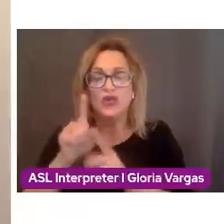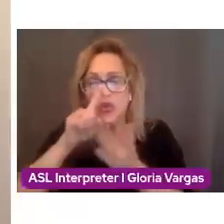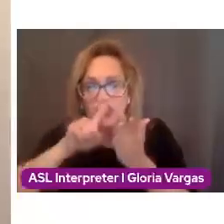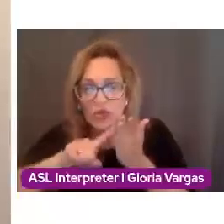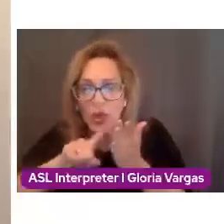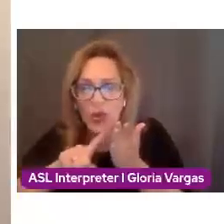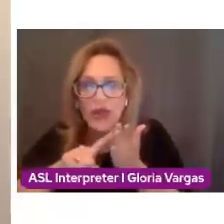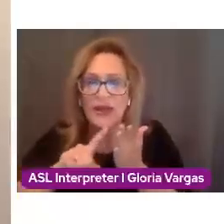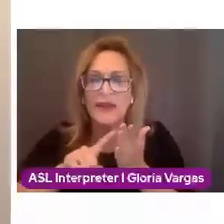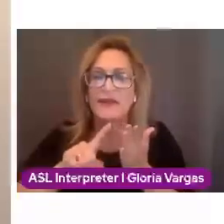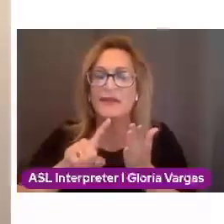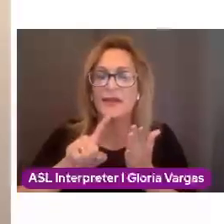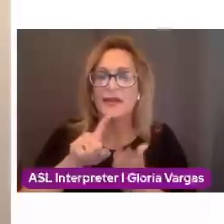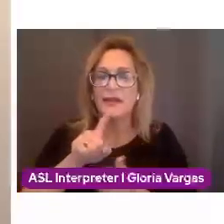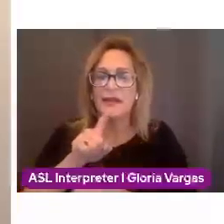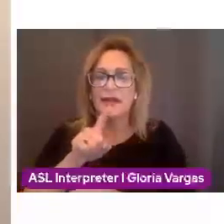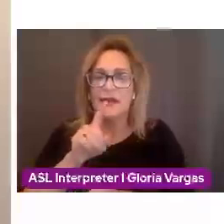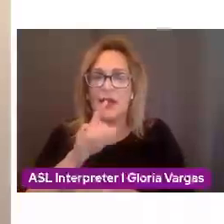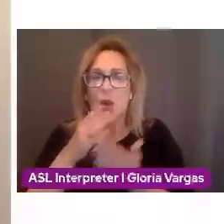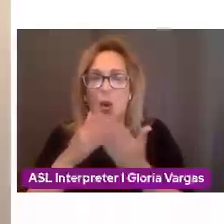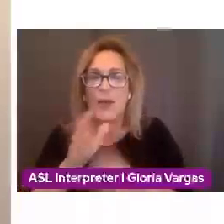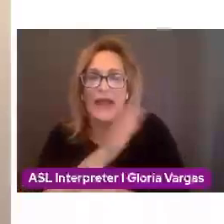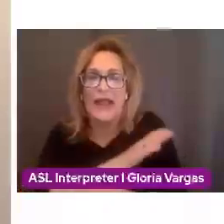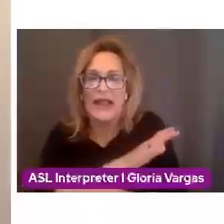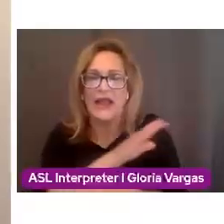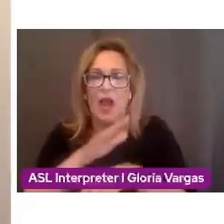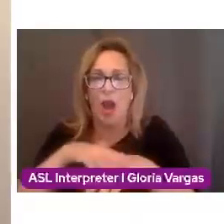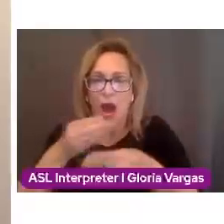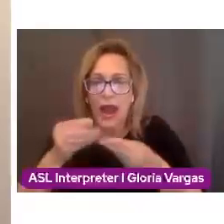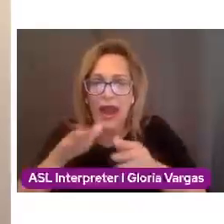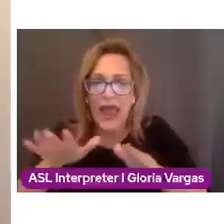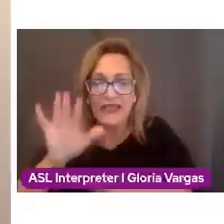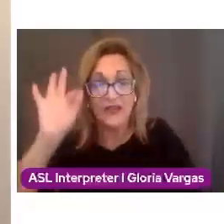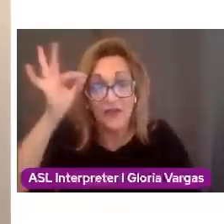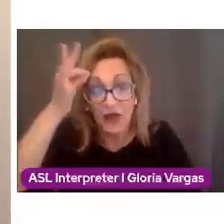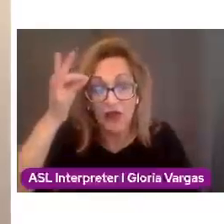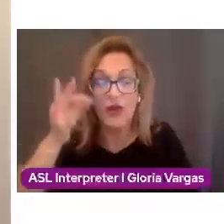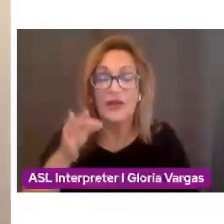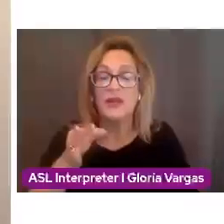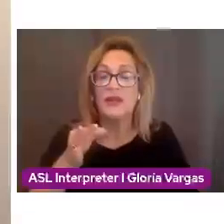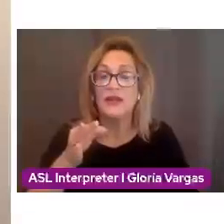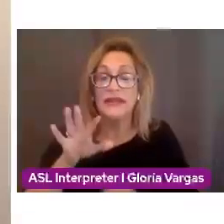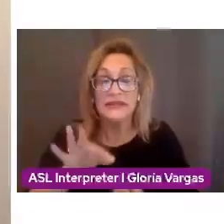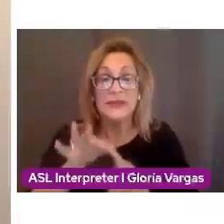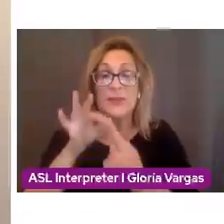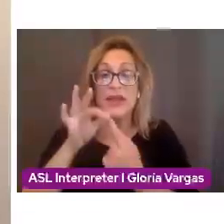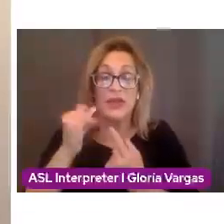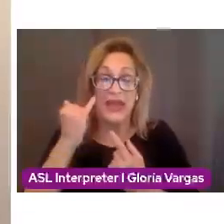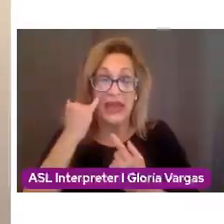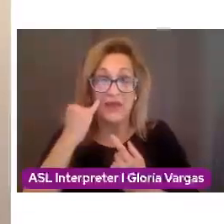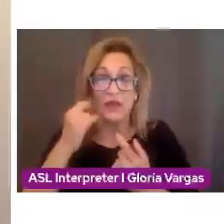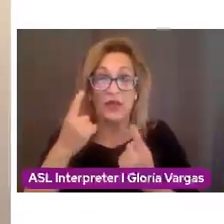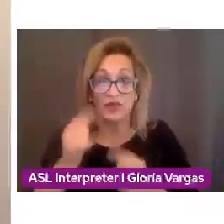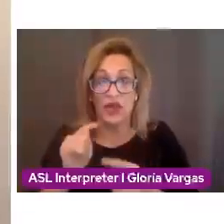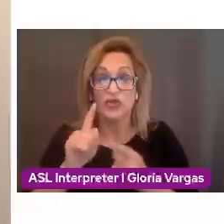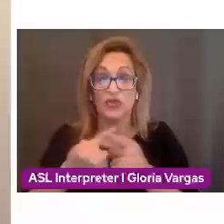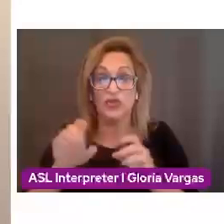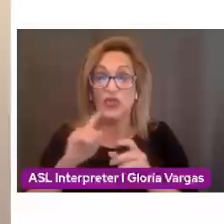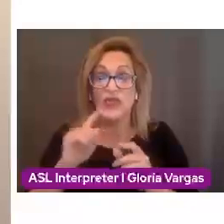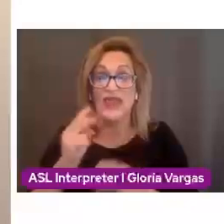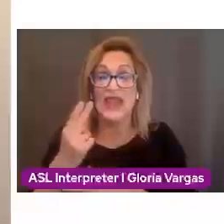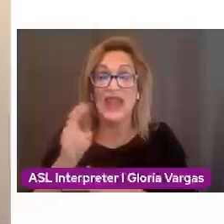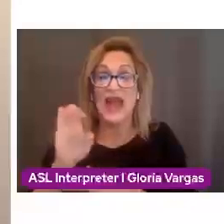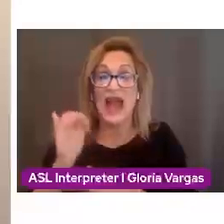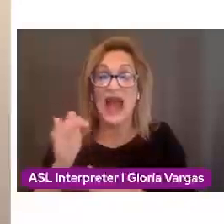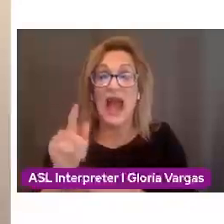opening clinics on federal lands, particularly if we are able to repeal the Hyde Amendment this year, as well